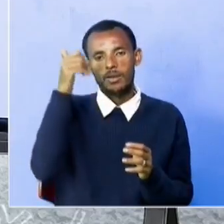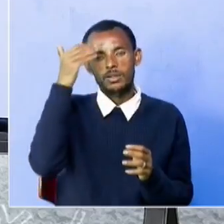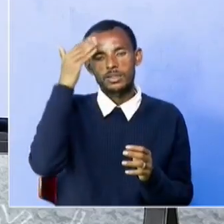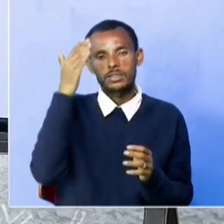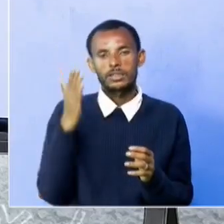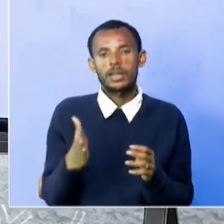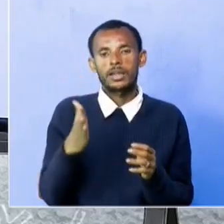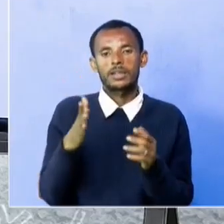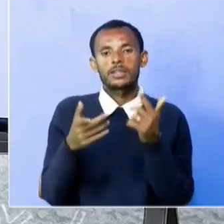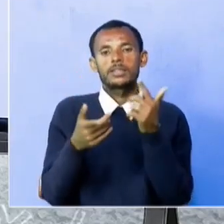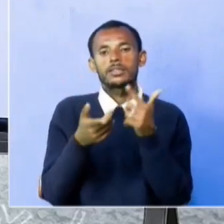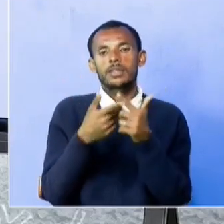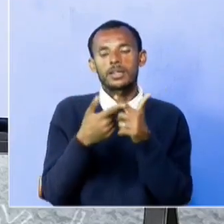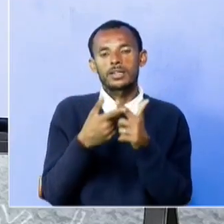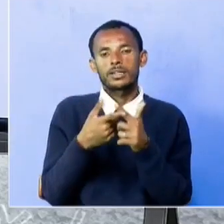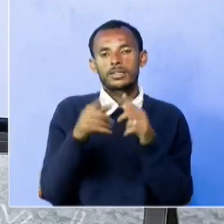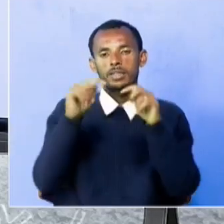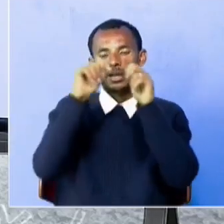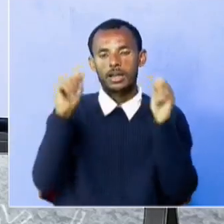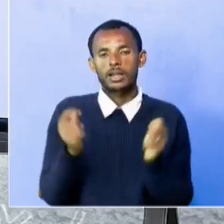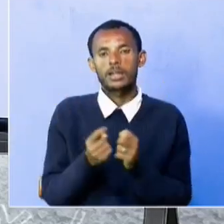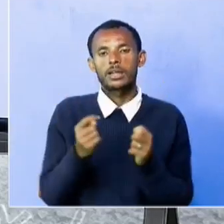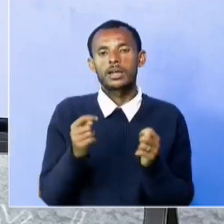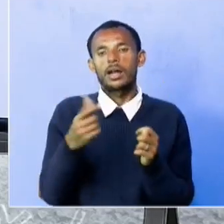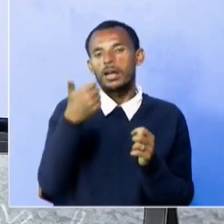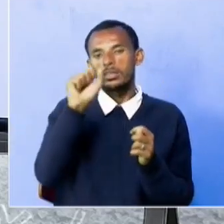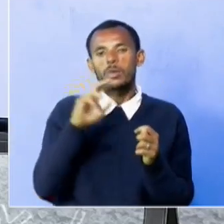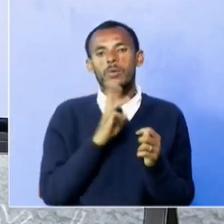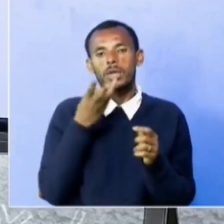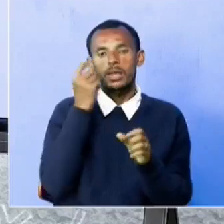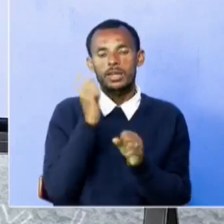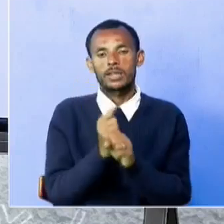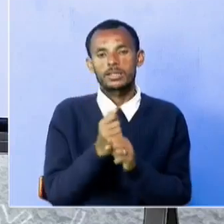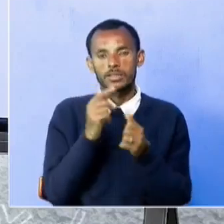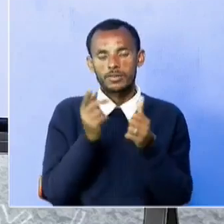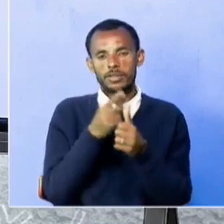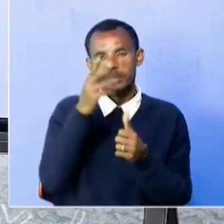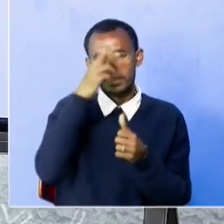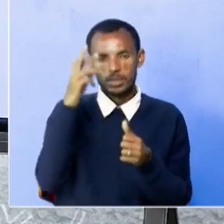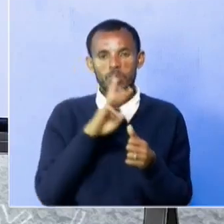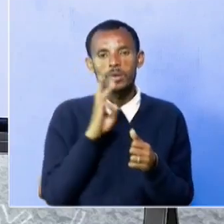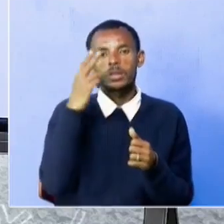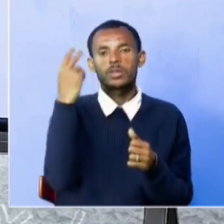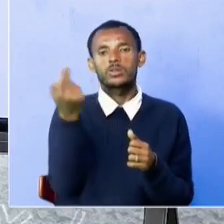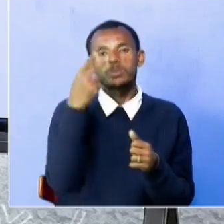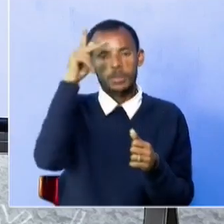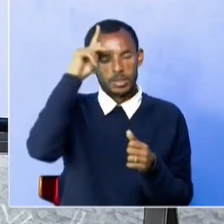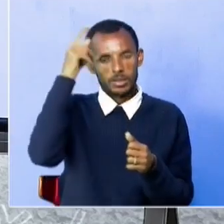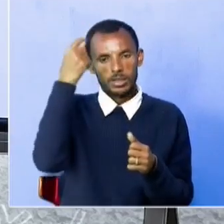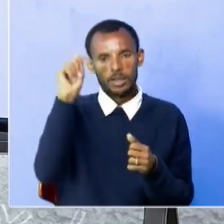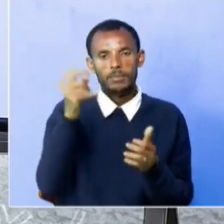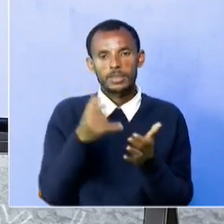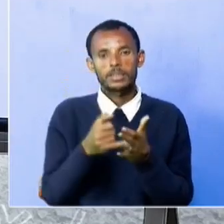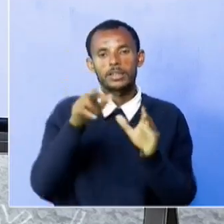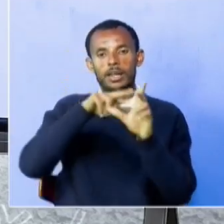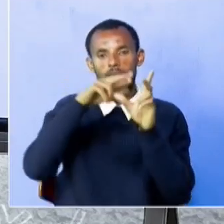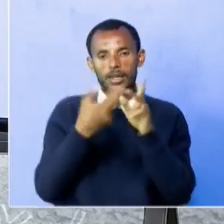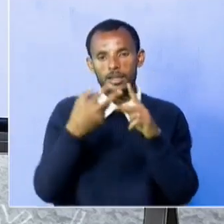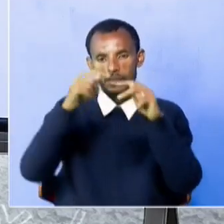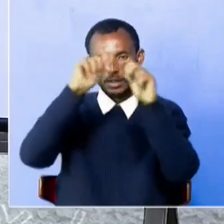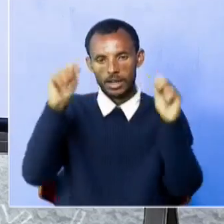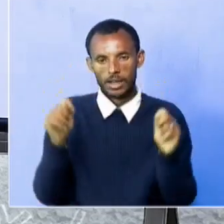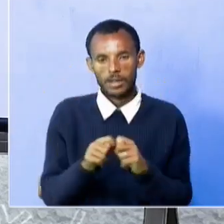second triangle. Okay, as we did in the first case, we will apply Pythagoras theorem because it's a right angle